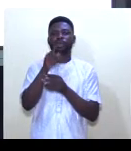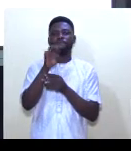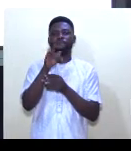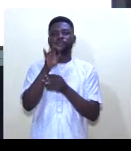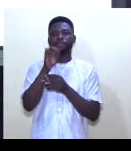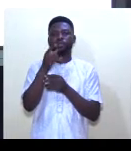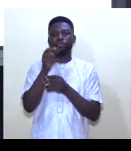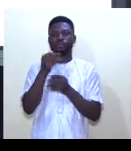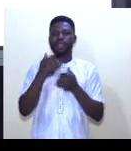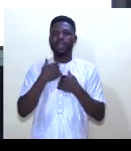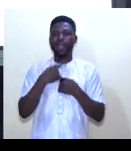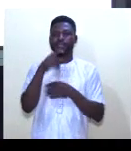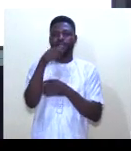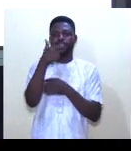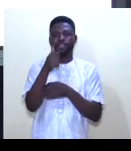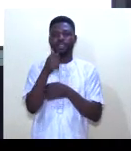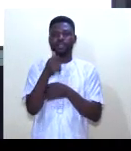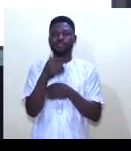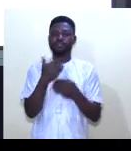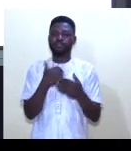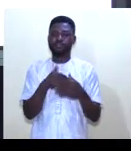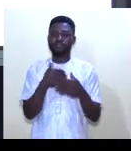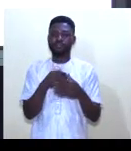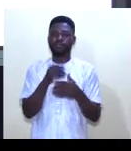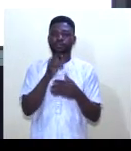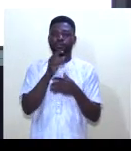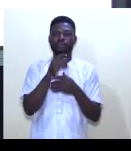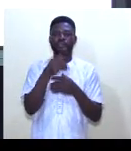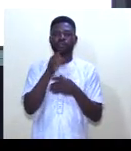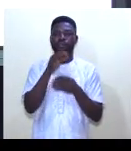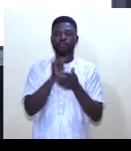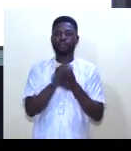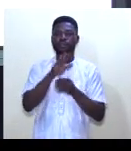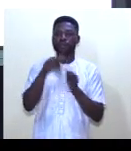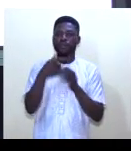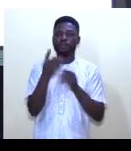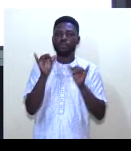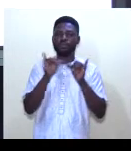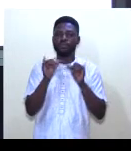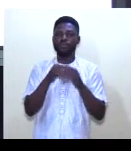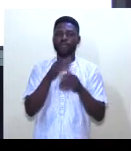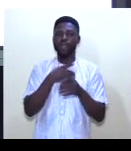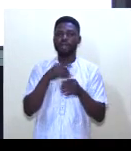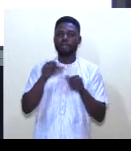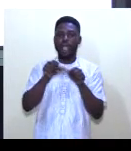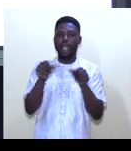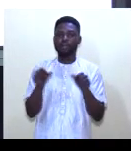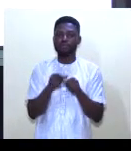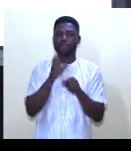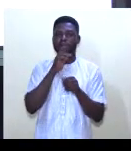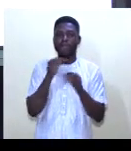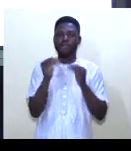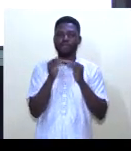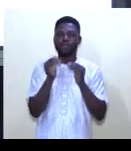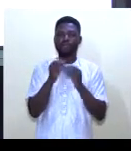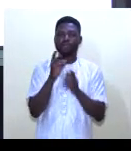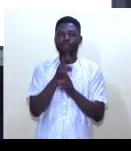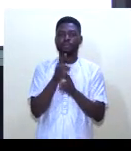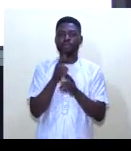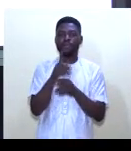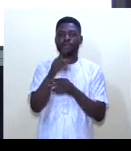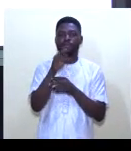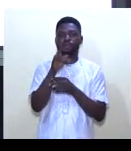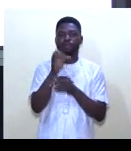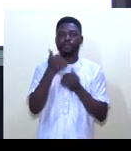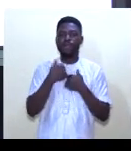A regular polygon has 10 sides. Don't forget that a regular polygon is one that all the sides and all the angles are equal. Now, a